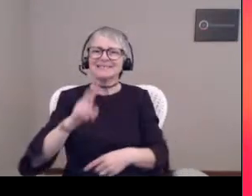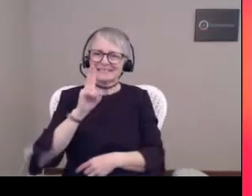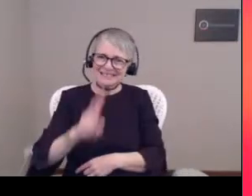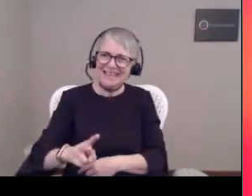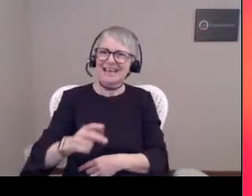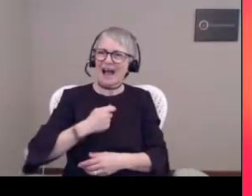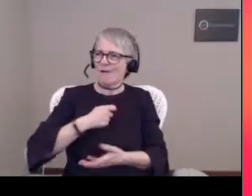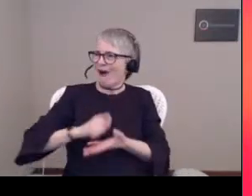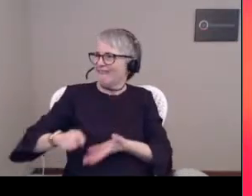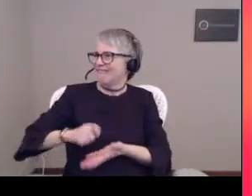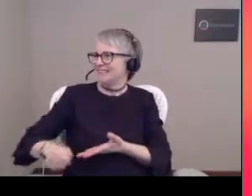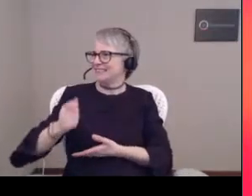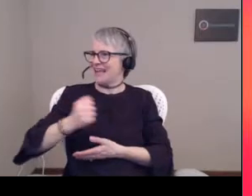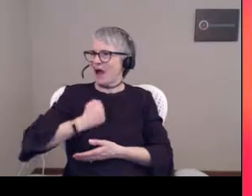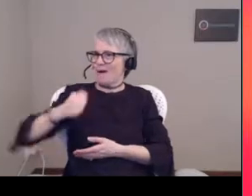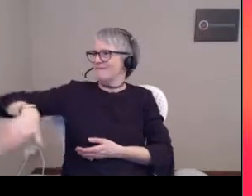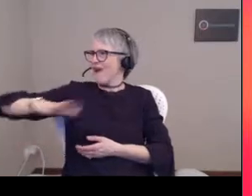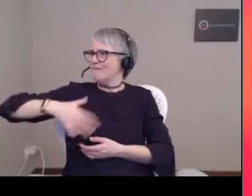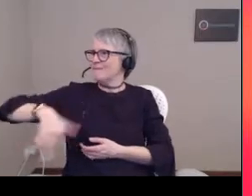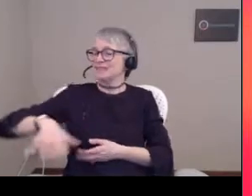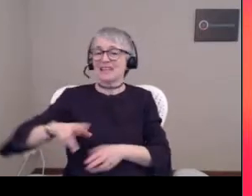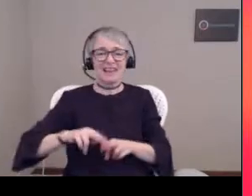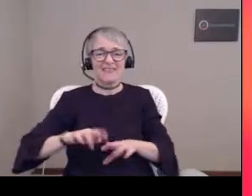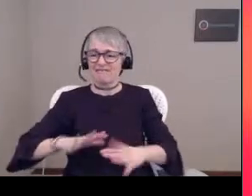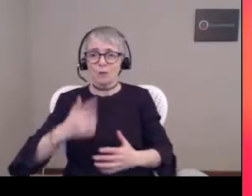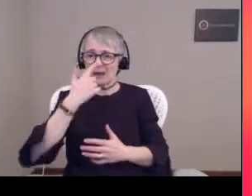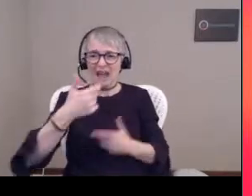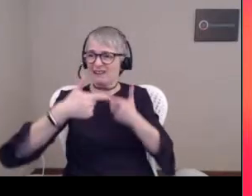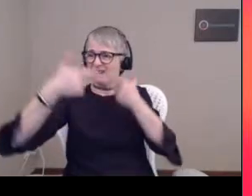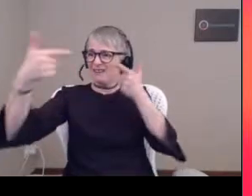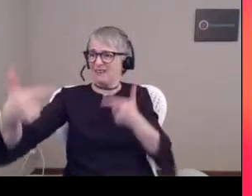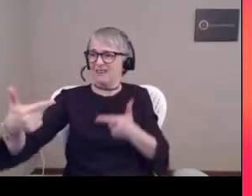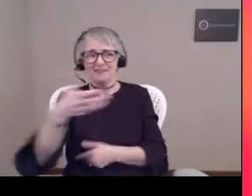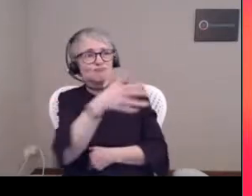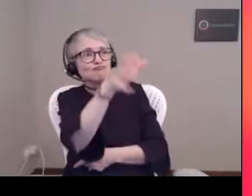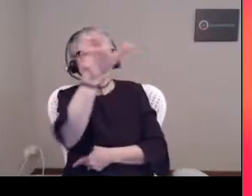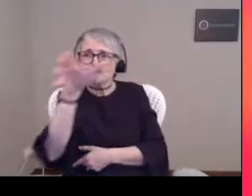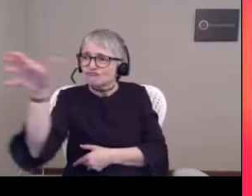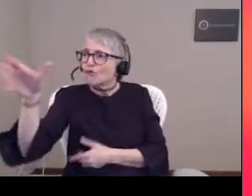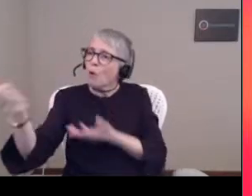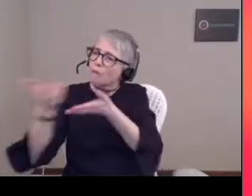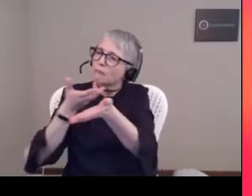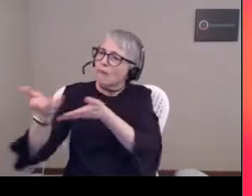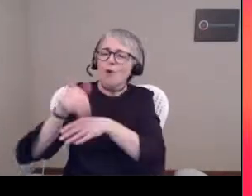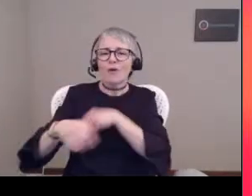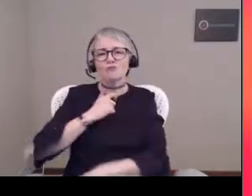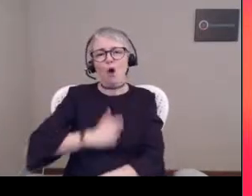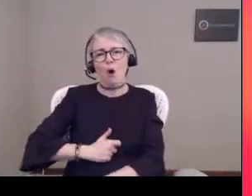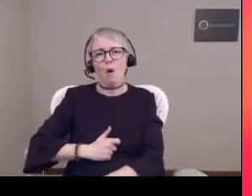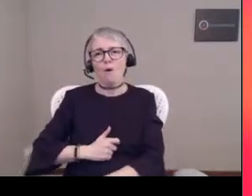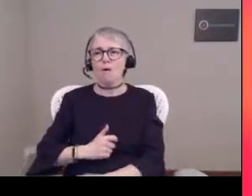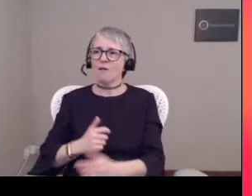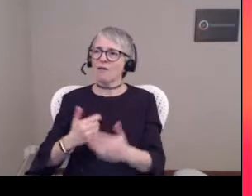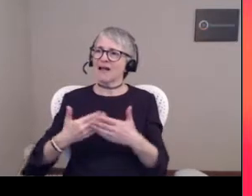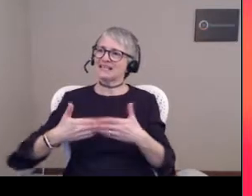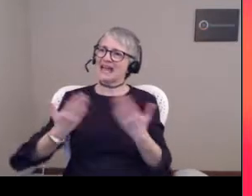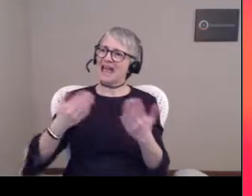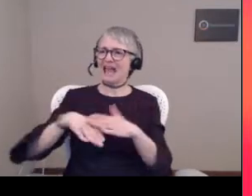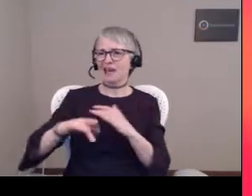that, you can have like a virtual call where you can understand the types of roles and a day in the life of what these people